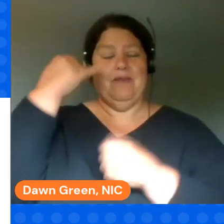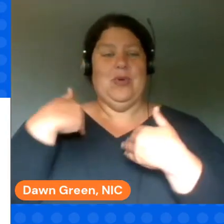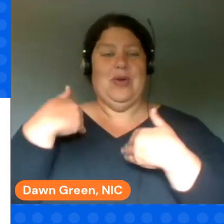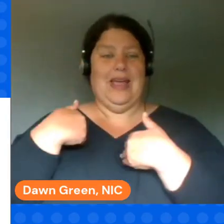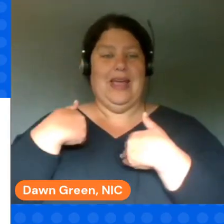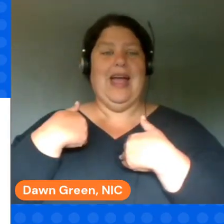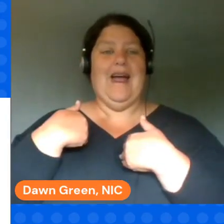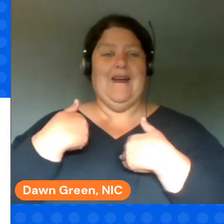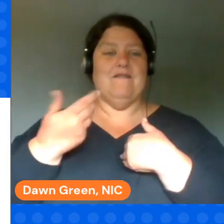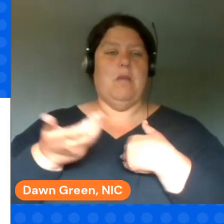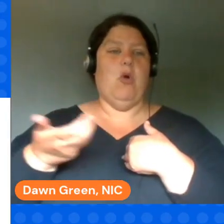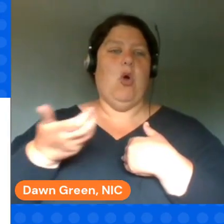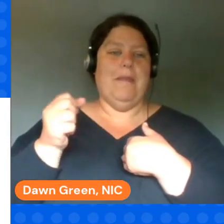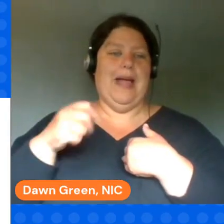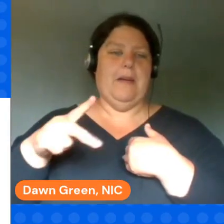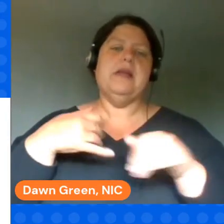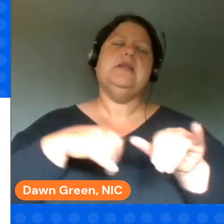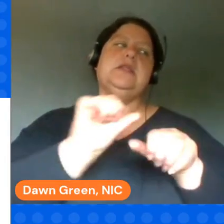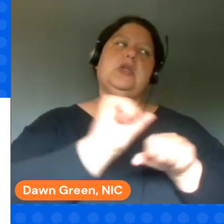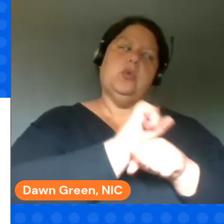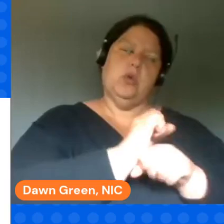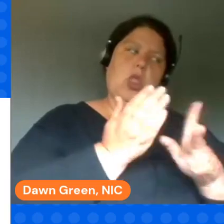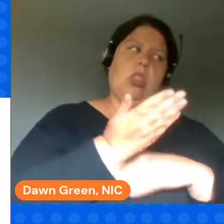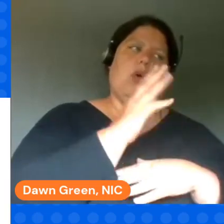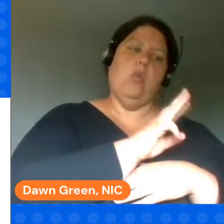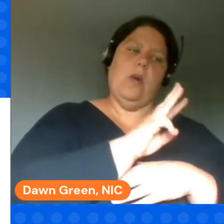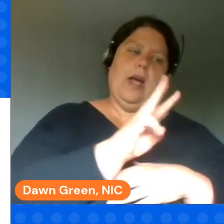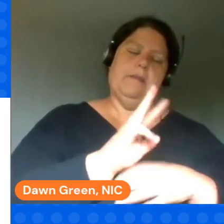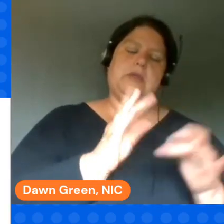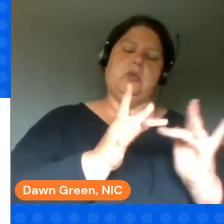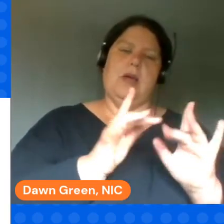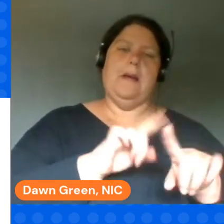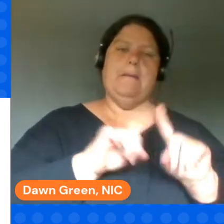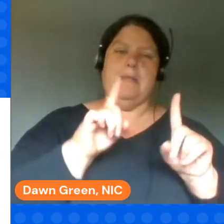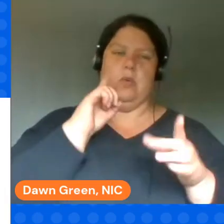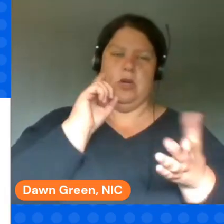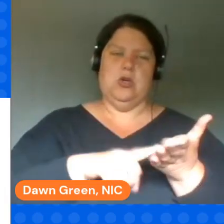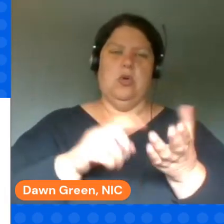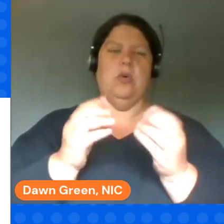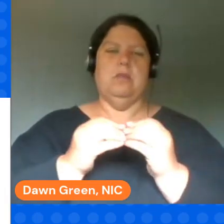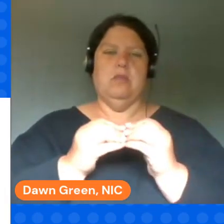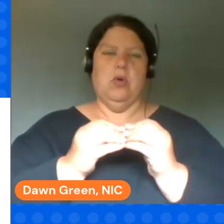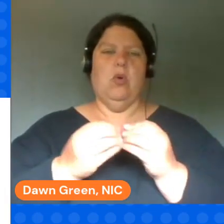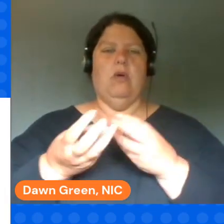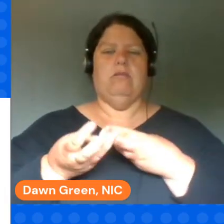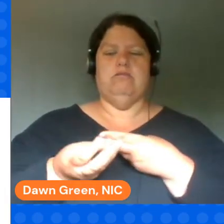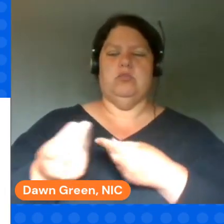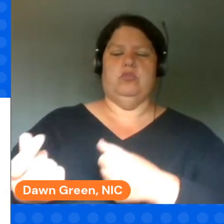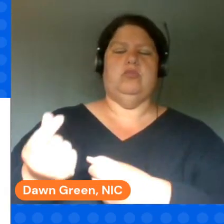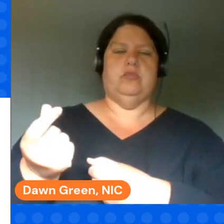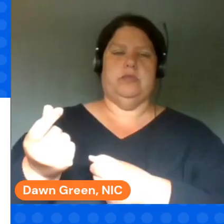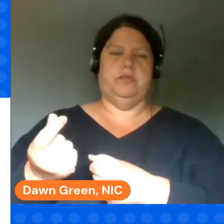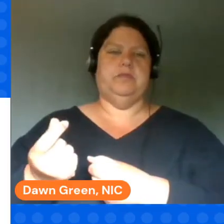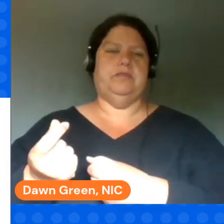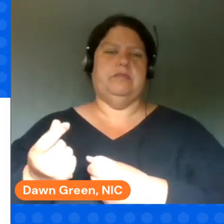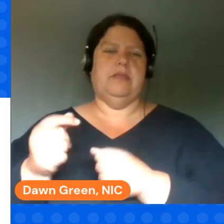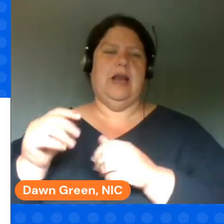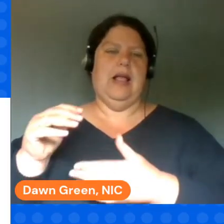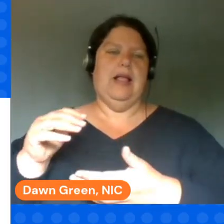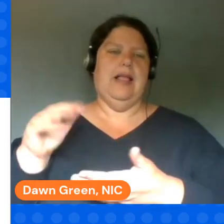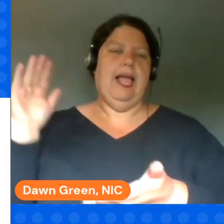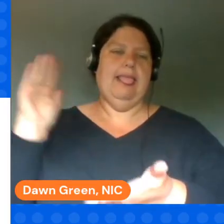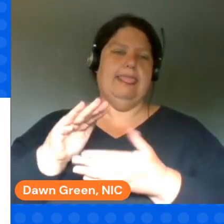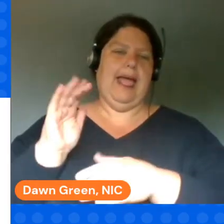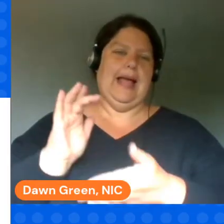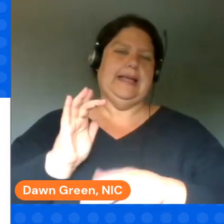app. It still works through the website without the app, but we've noticed that it's a bit more of a seamless experience, or less taps if you have the app. You can get